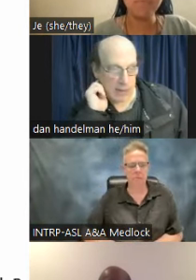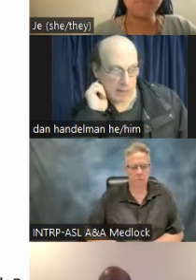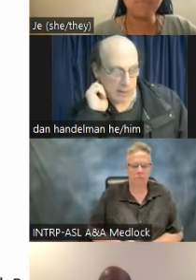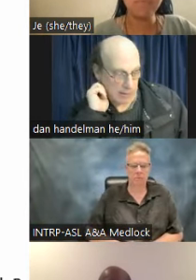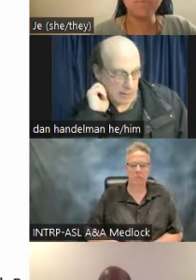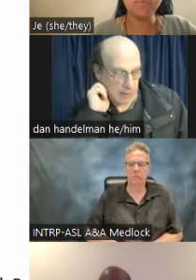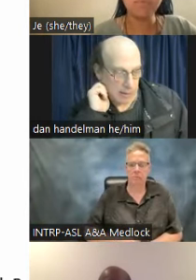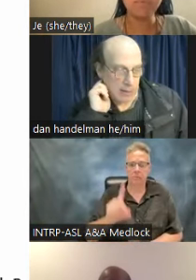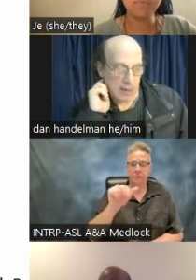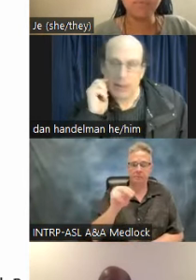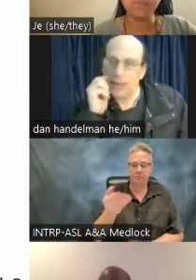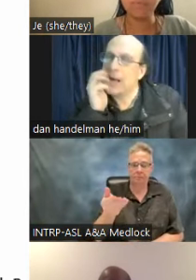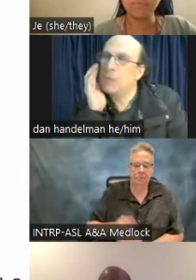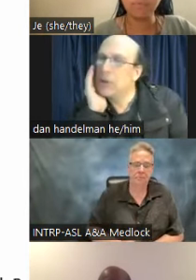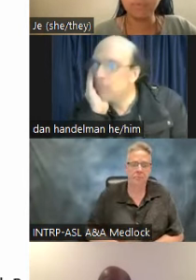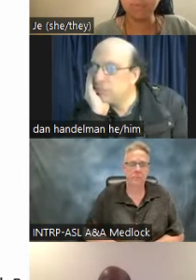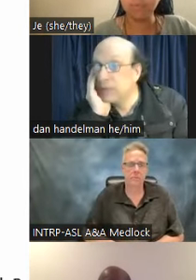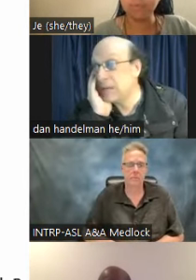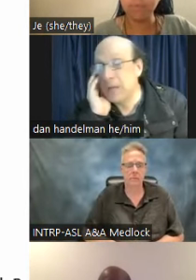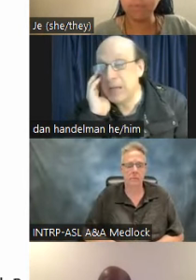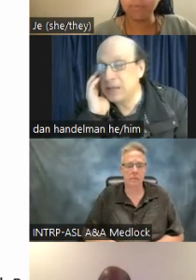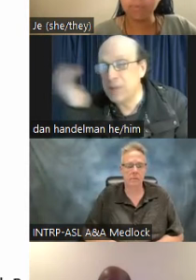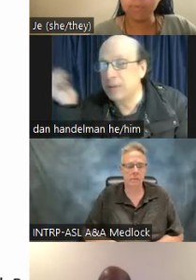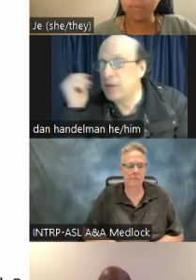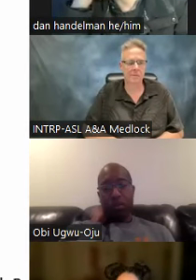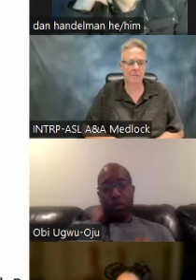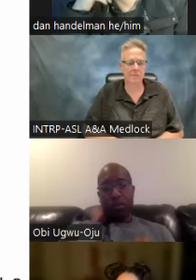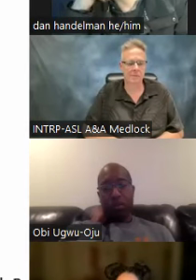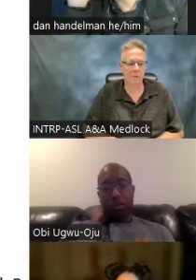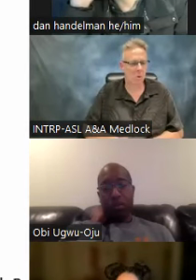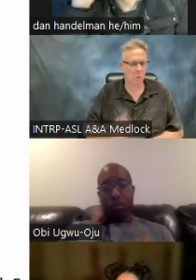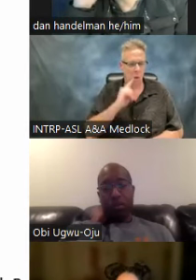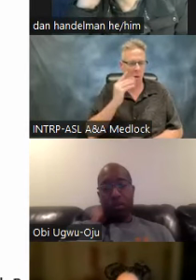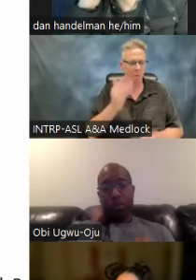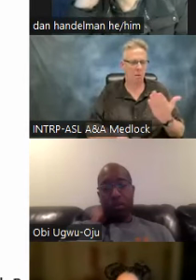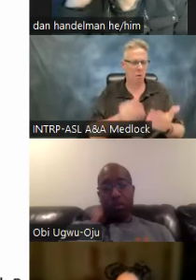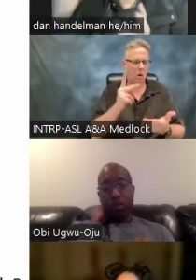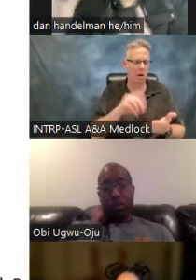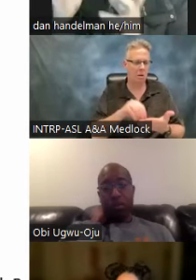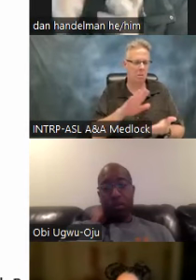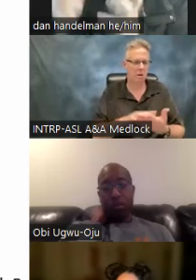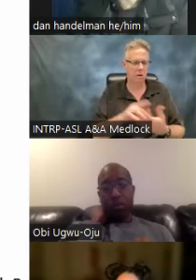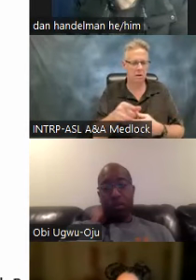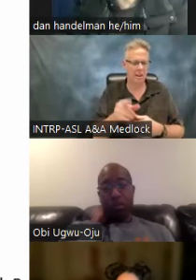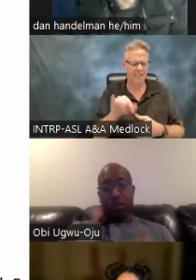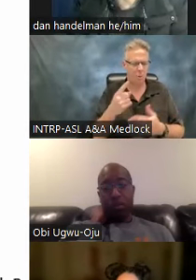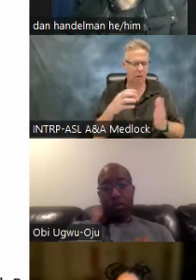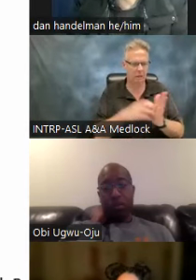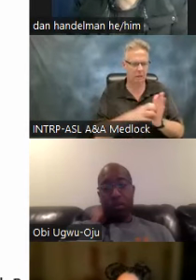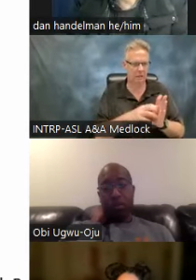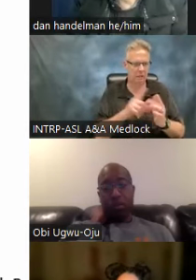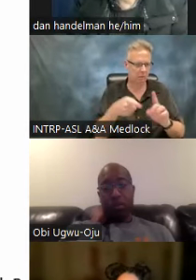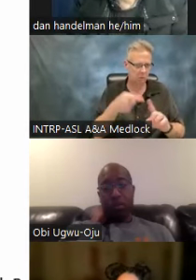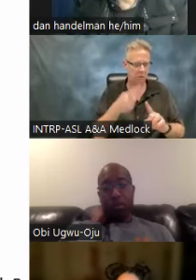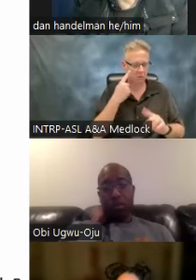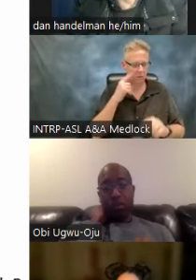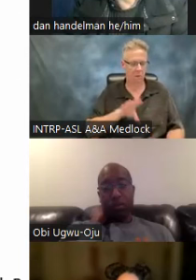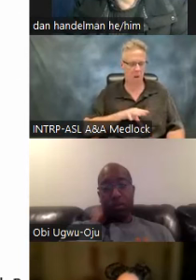Dan? Yeah, well, it's probably okay to put it here. I mean, this section is specifically about body camera